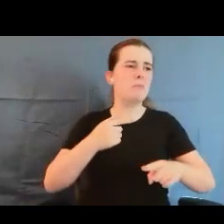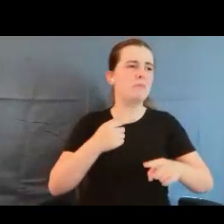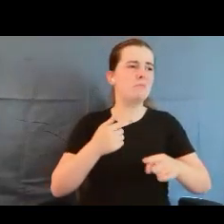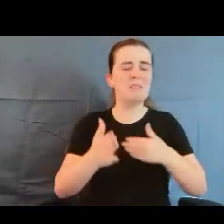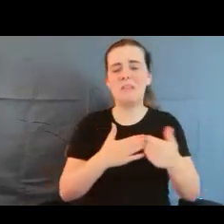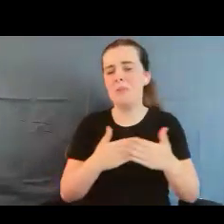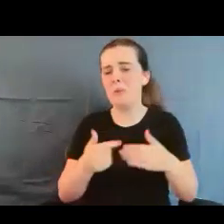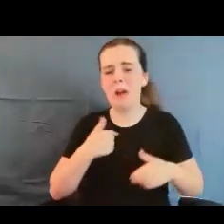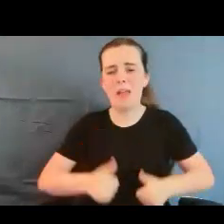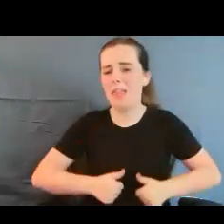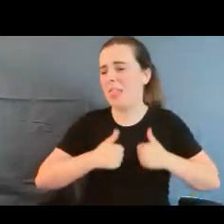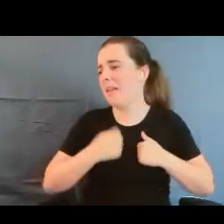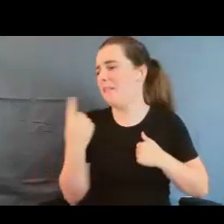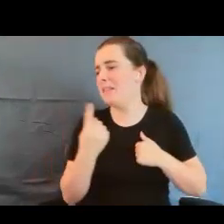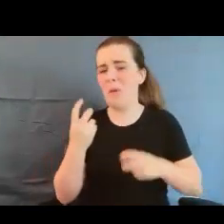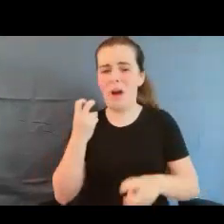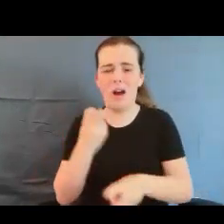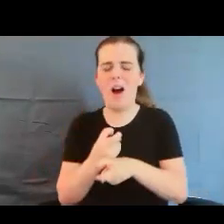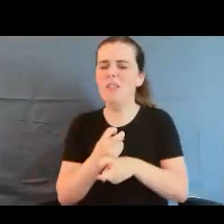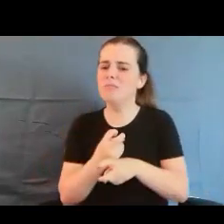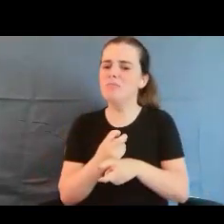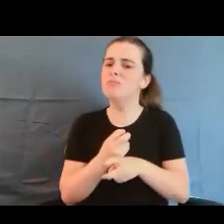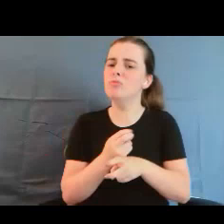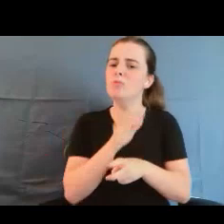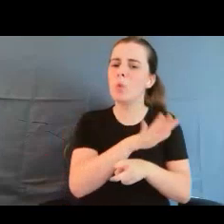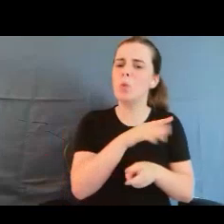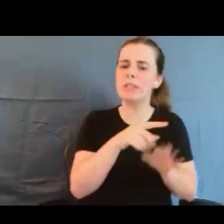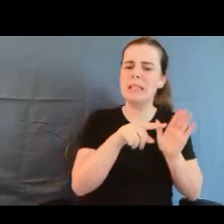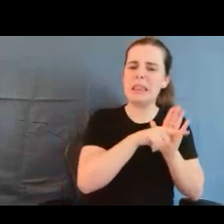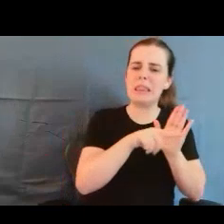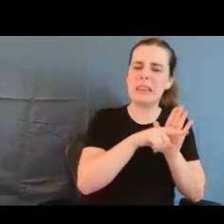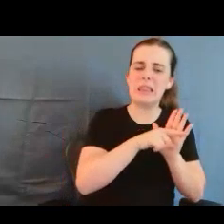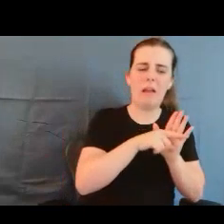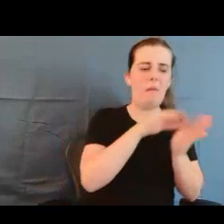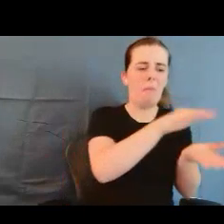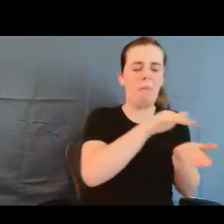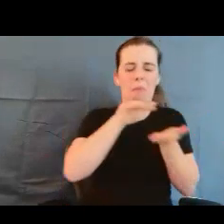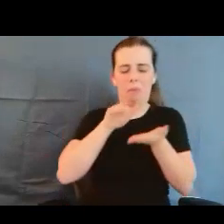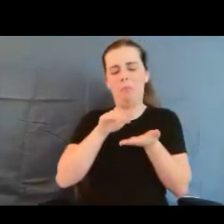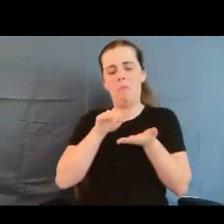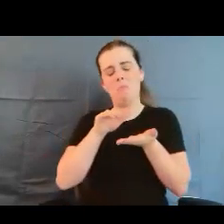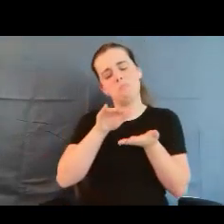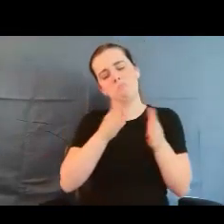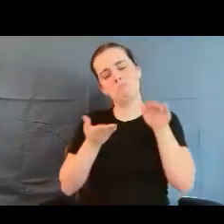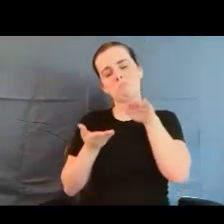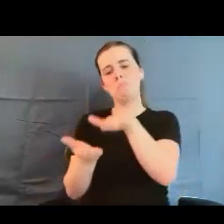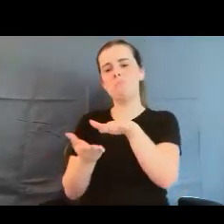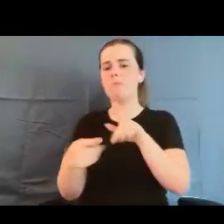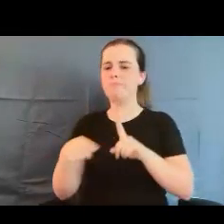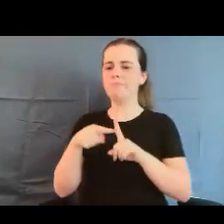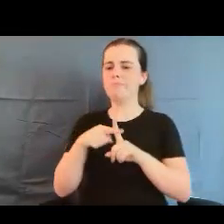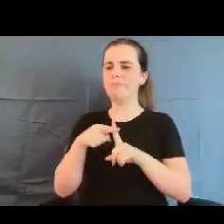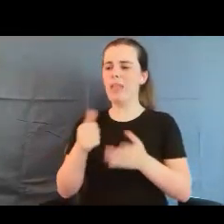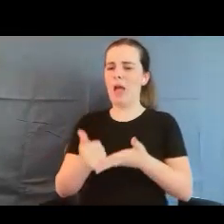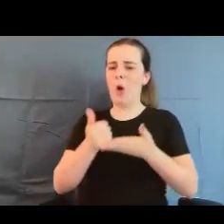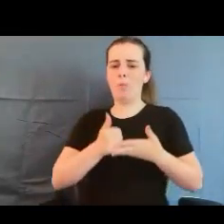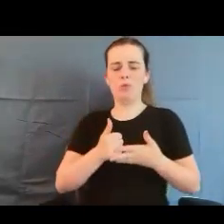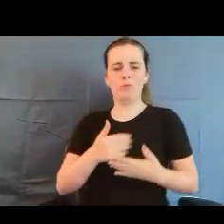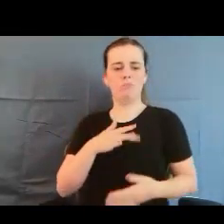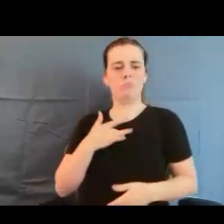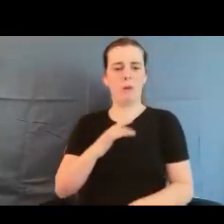hard for me to do that, or something like that. Just reframe the negative into the positive. I think it gives you a lot of power over your own story and the resilience you've had. And